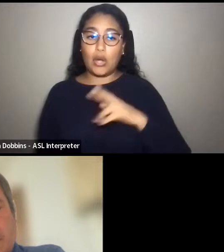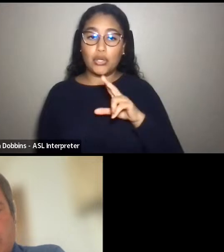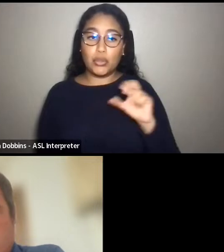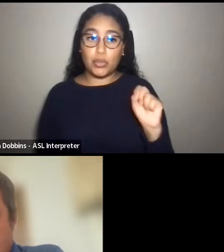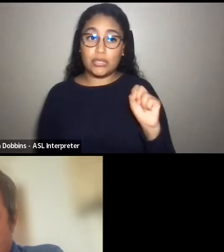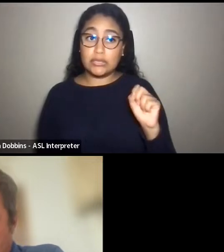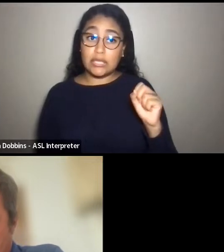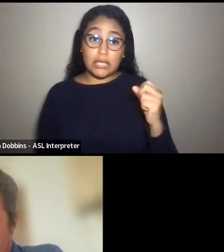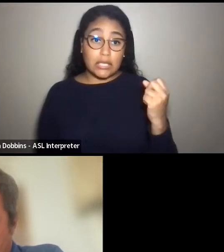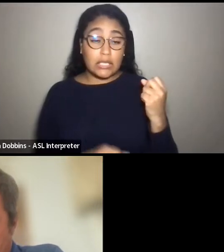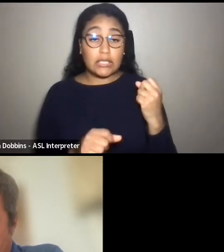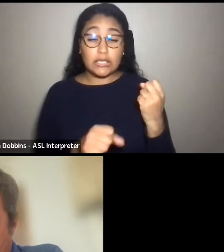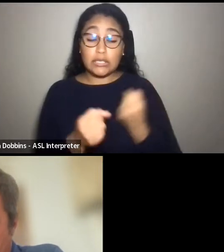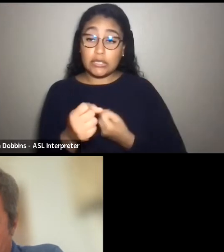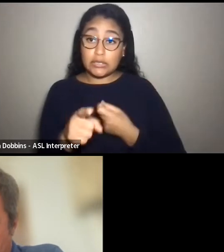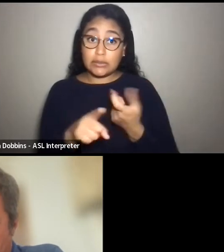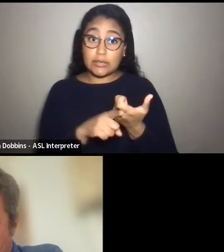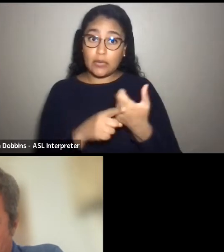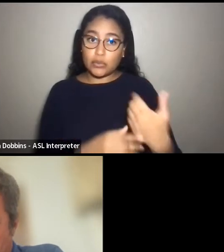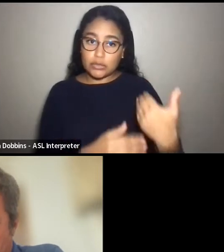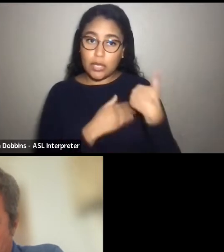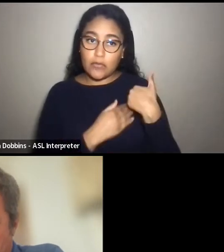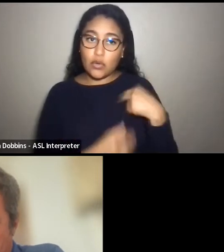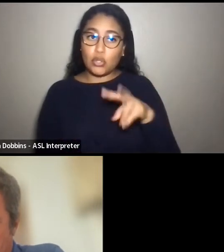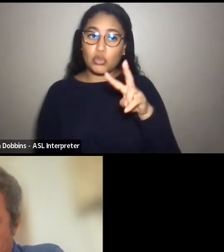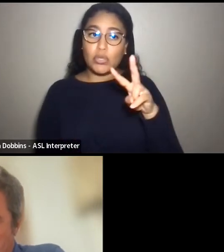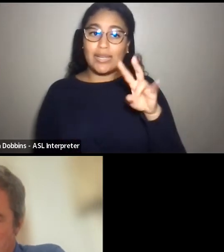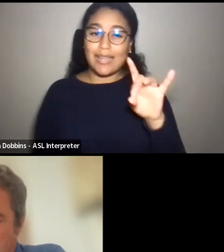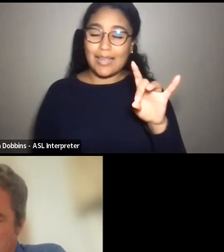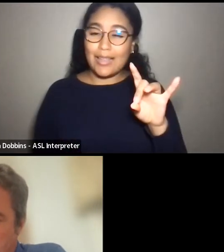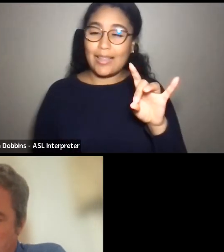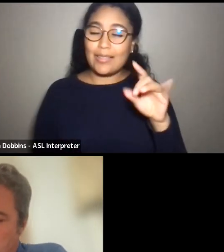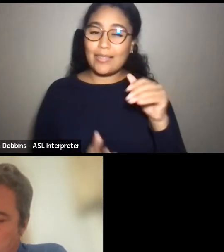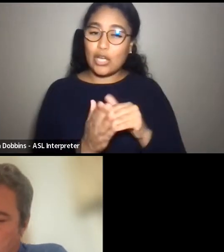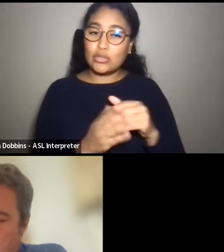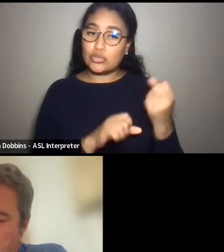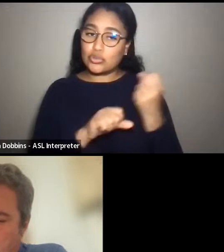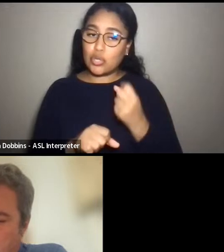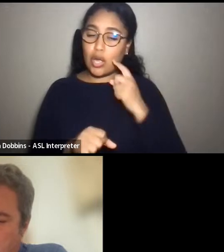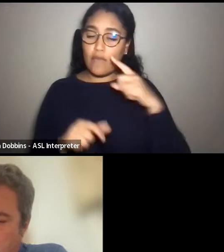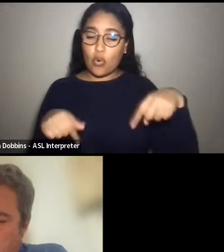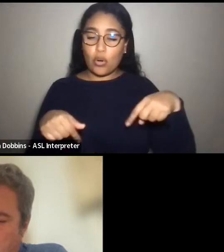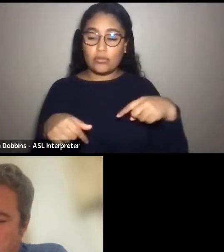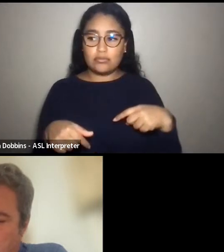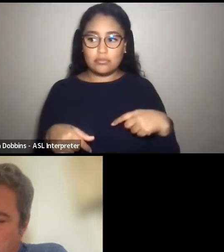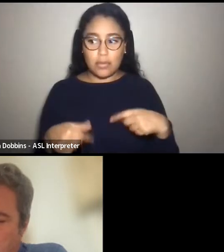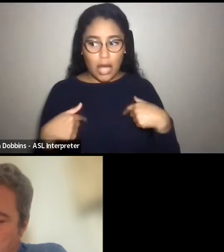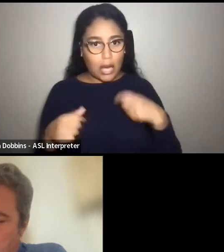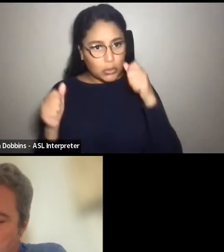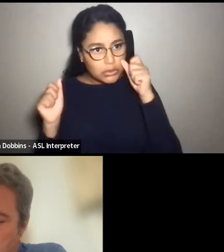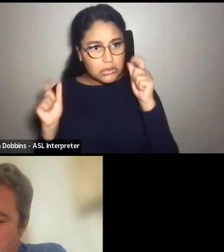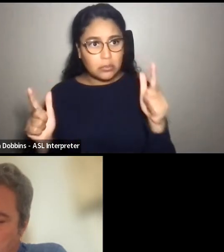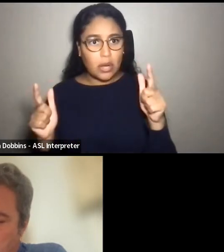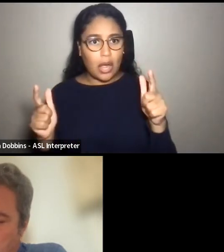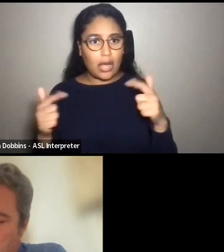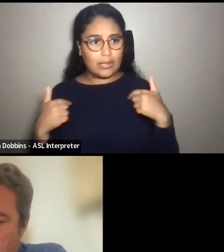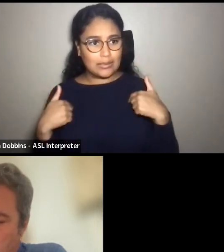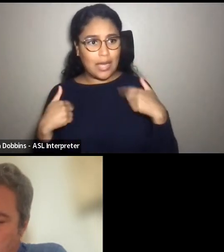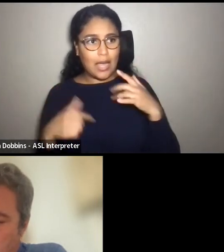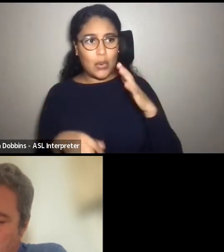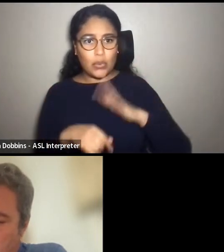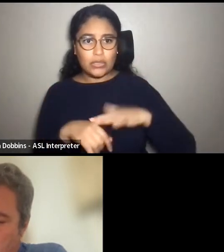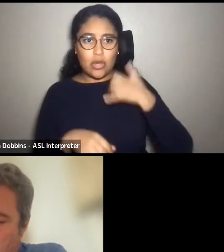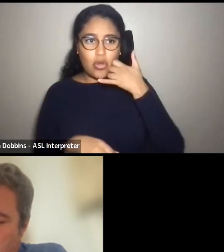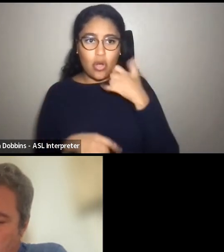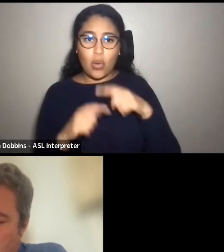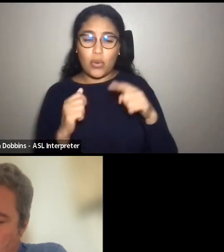person strong FBI. Never would I have thought I'd find myself on such a call, but as president of a local synagogue, I was on the call with leaders